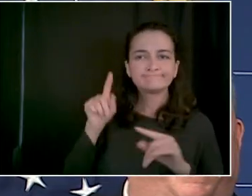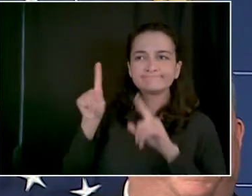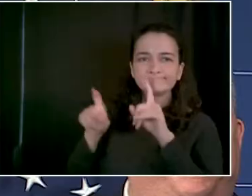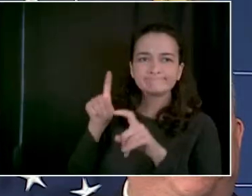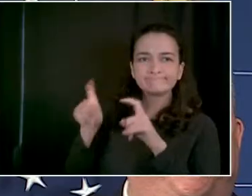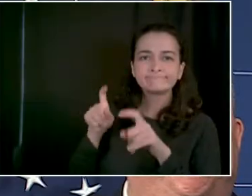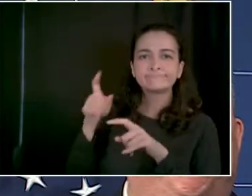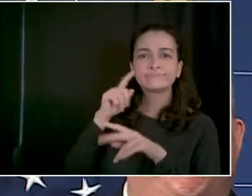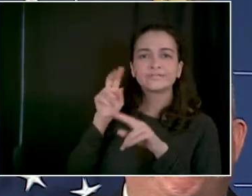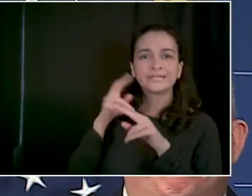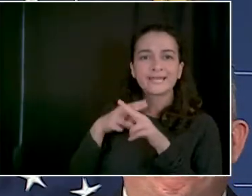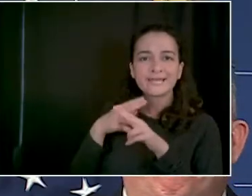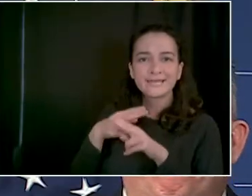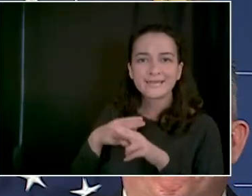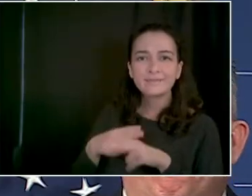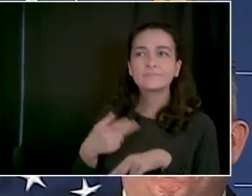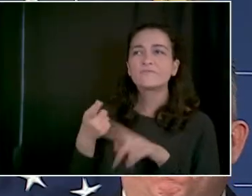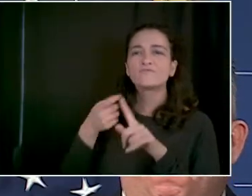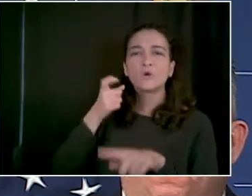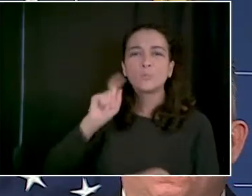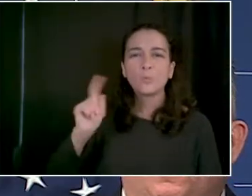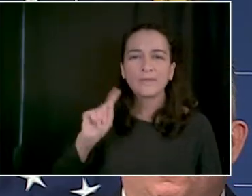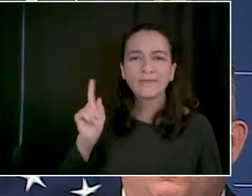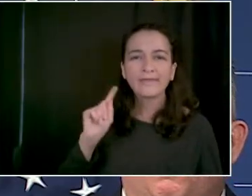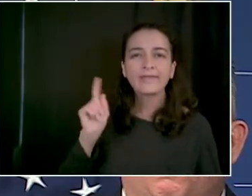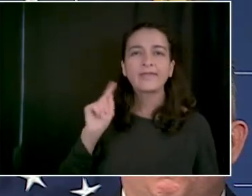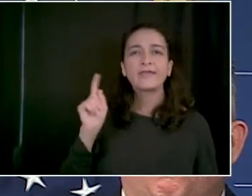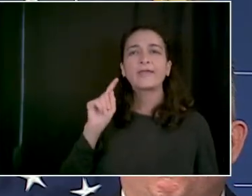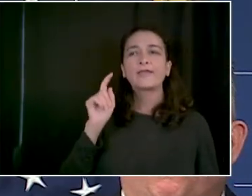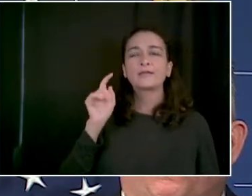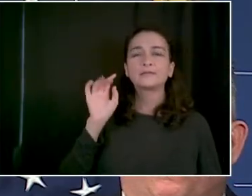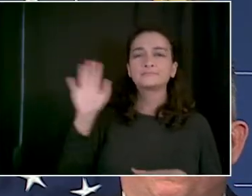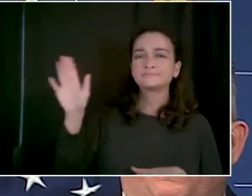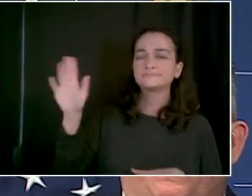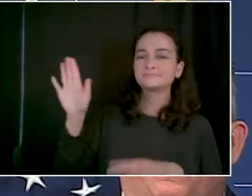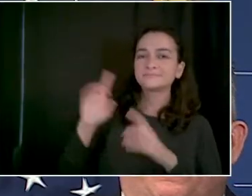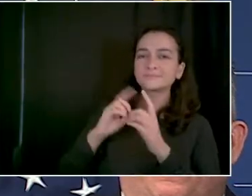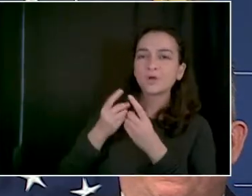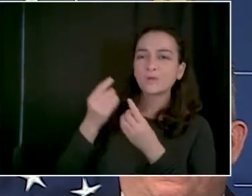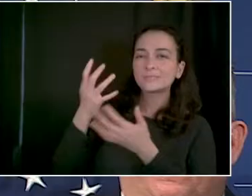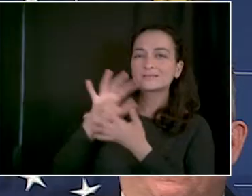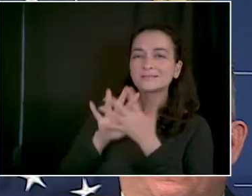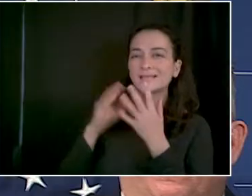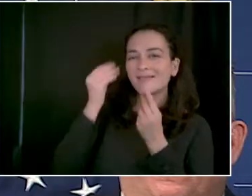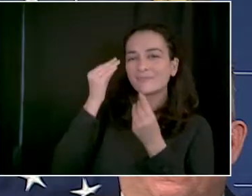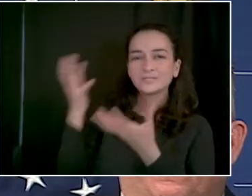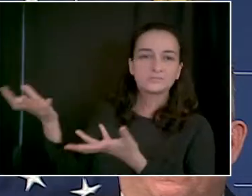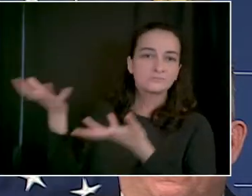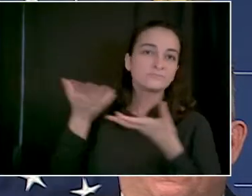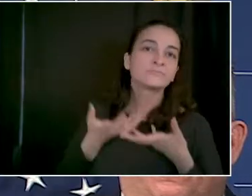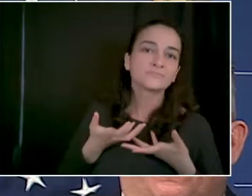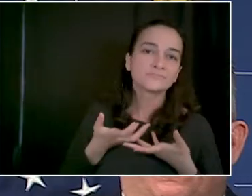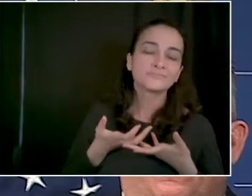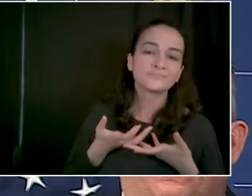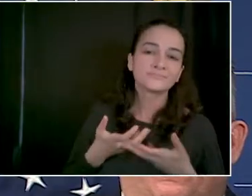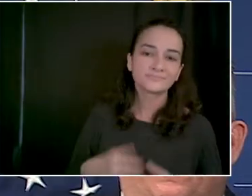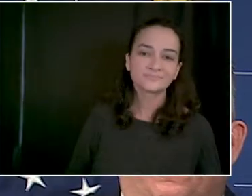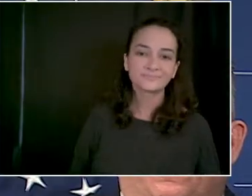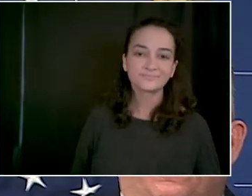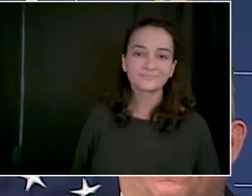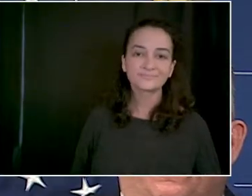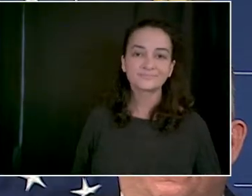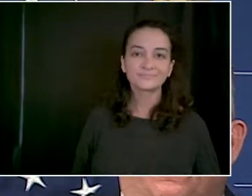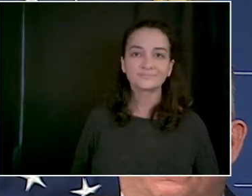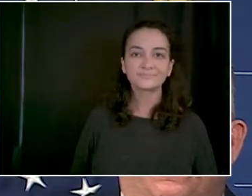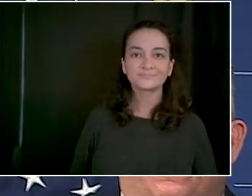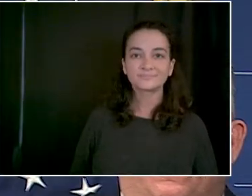they're assigned, and what the request is related to. In the case that you are